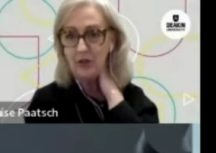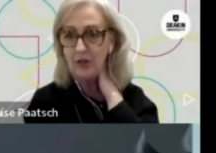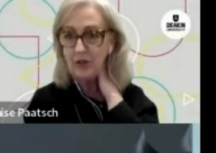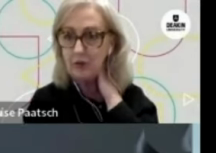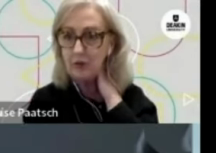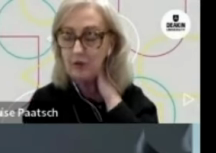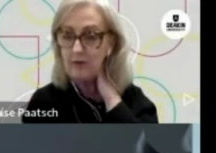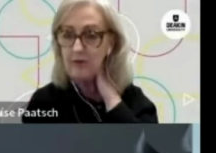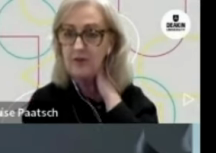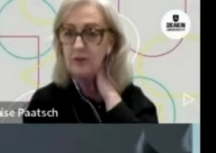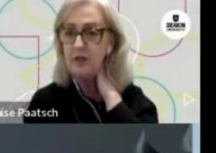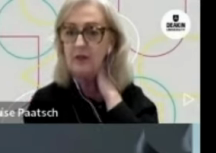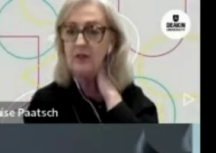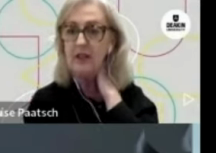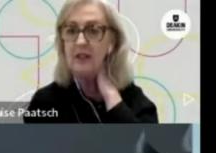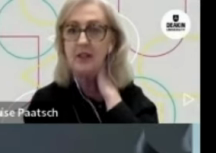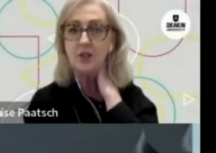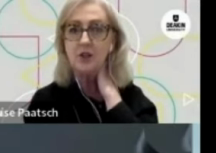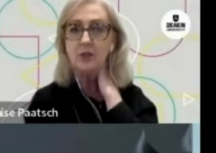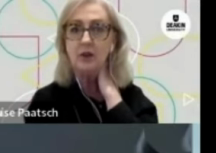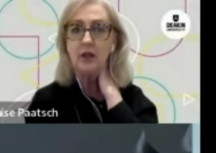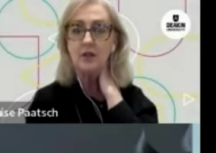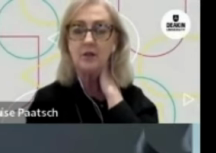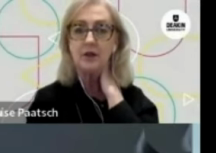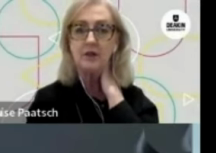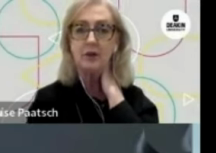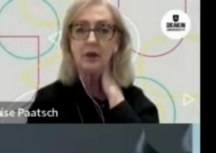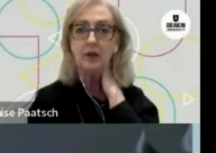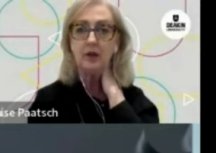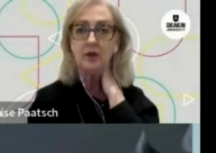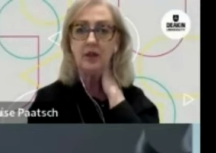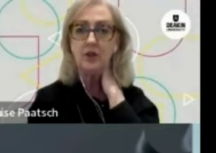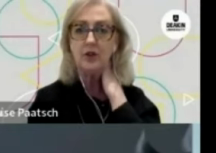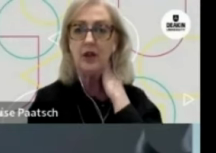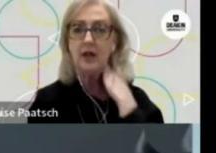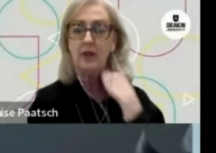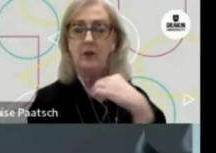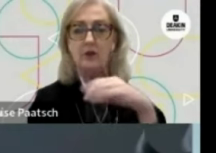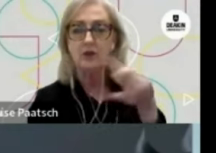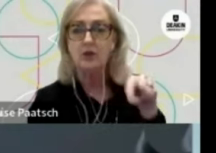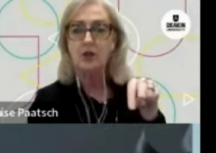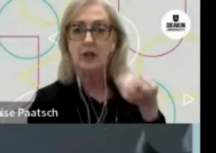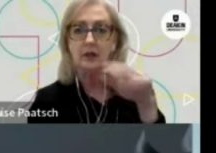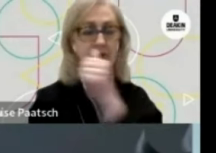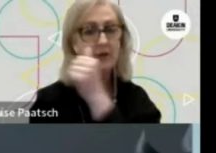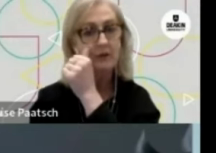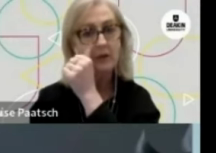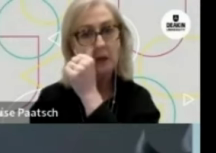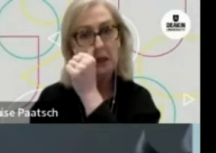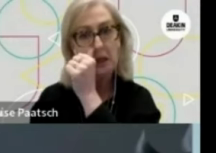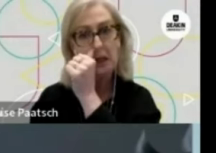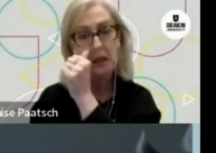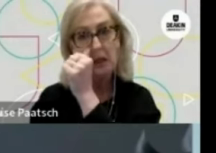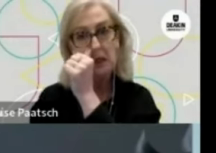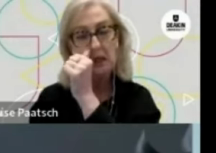So the references, we can send that to you if you like, Teresa. We can send you that and those 2 checklists if you